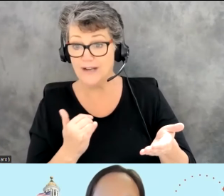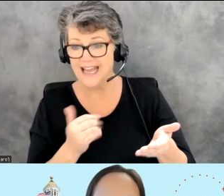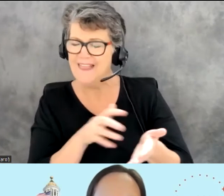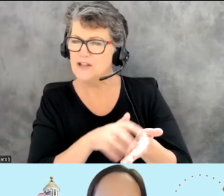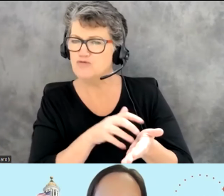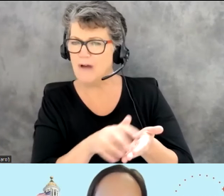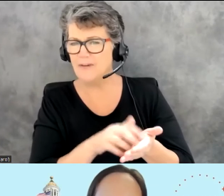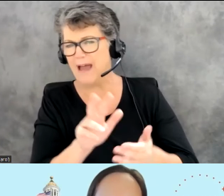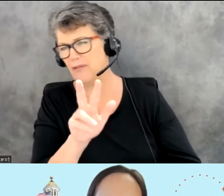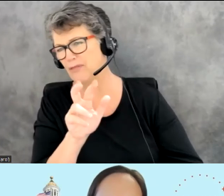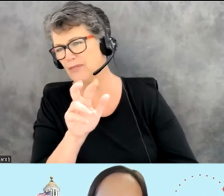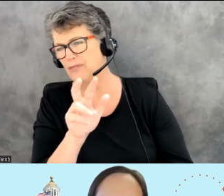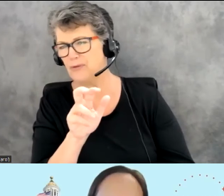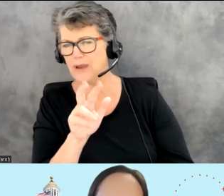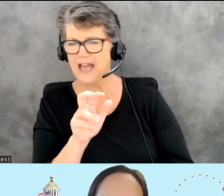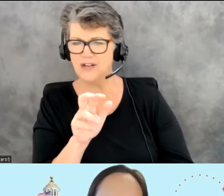roughly